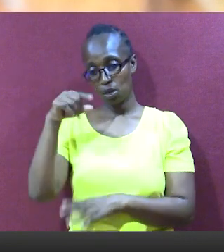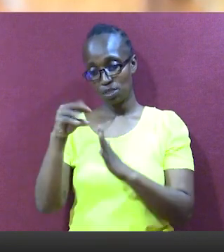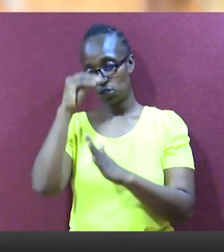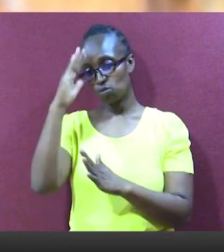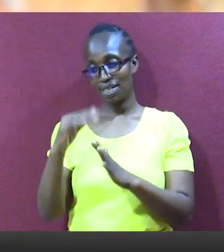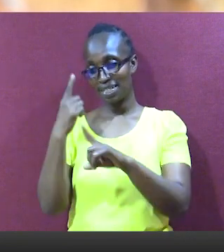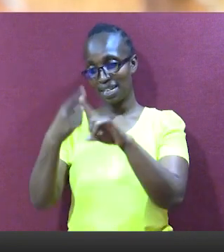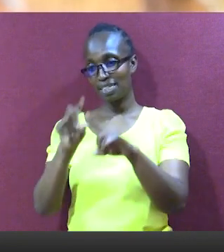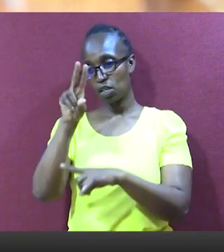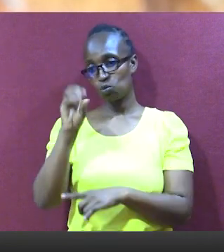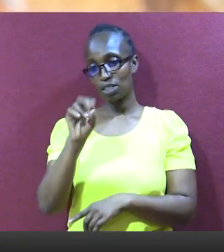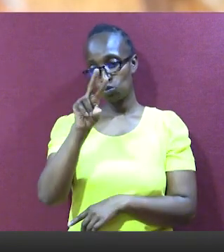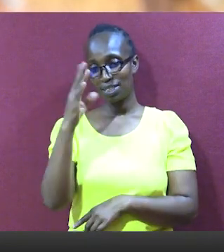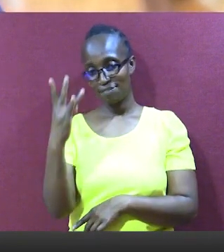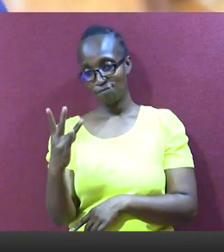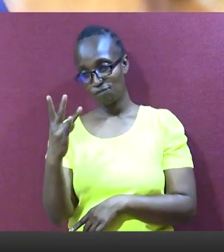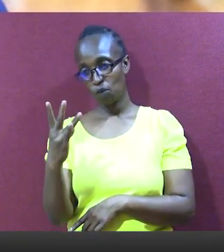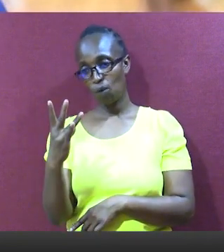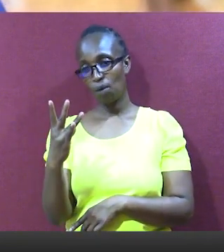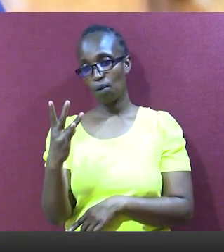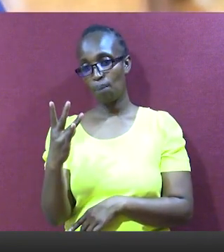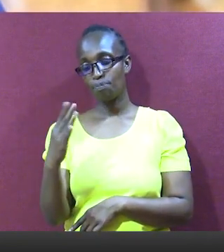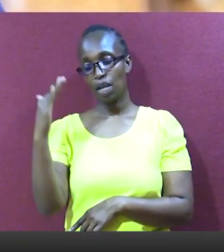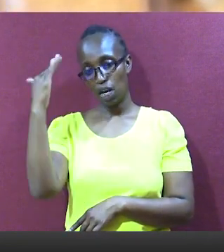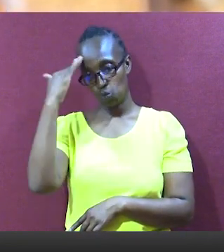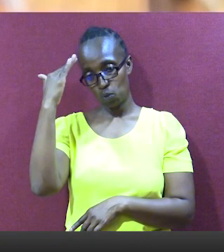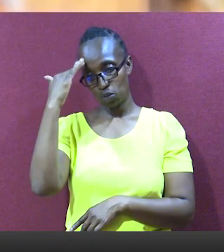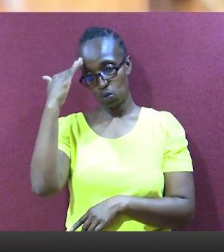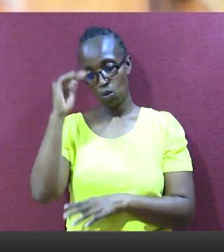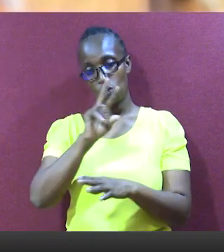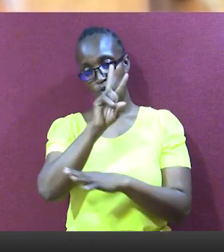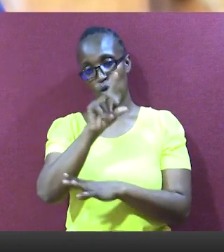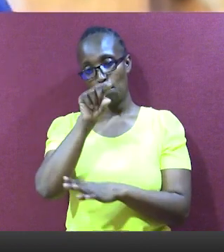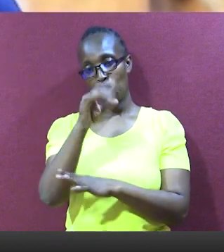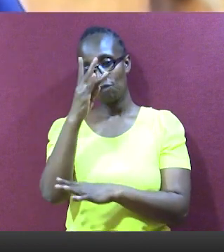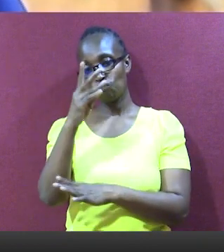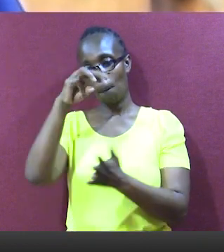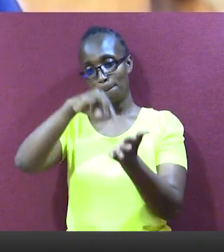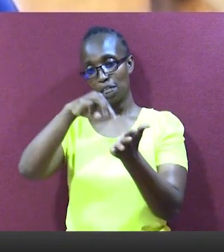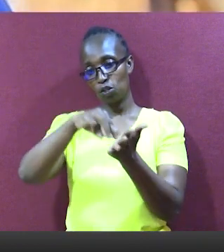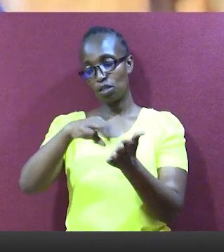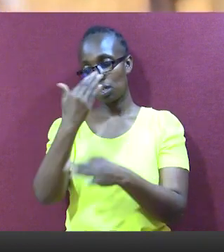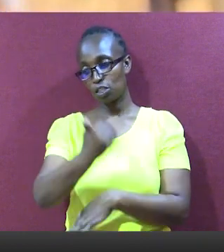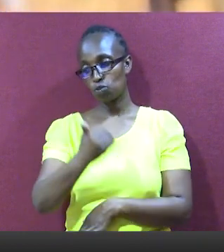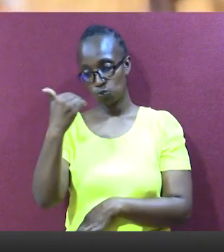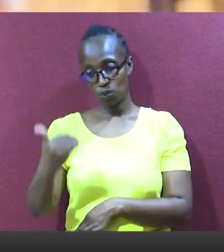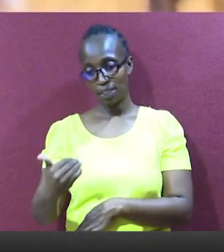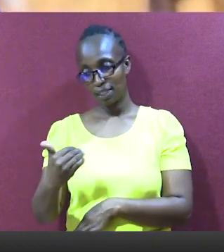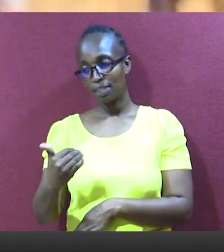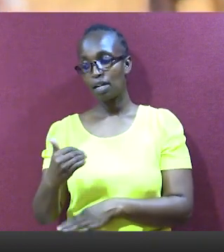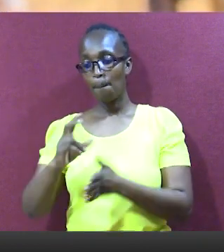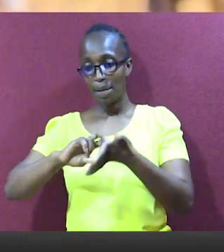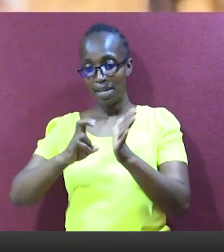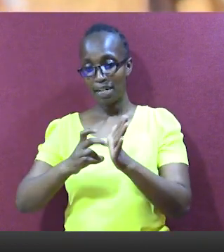by 2024. And without echoing Nakonek's comments, we know that there's 2.4 million children in the